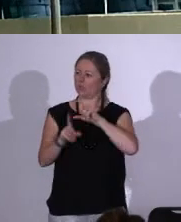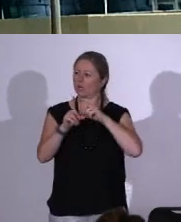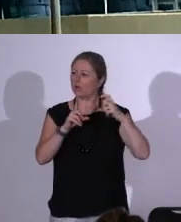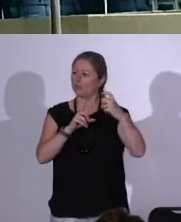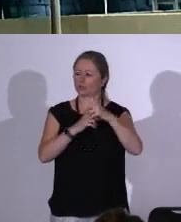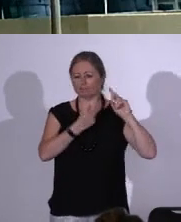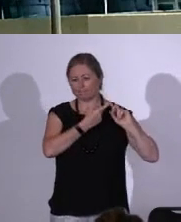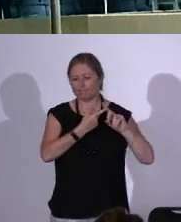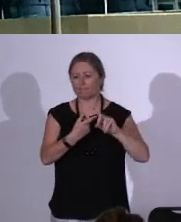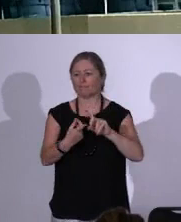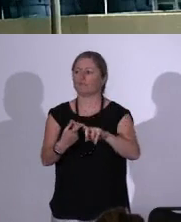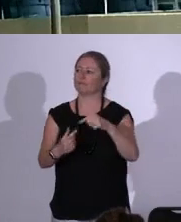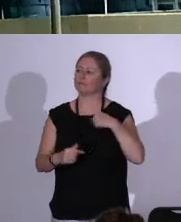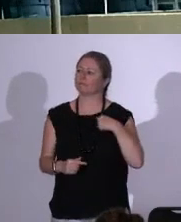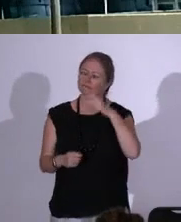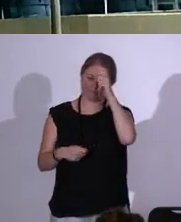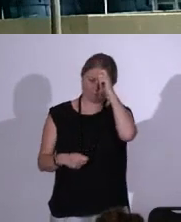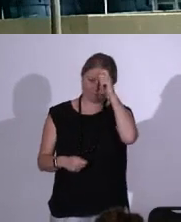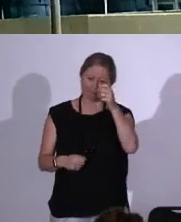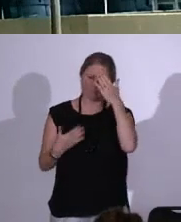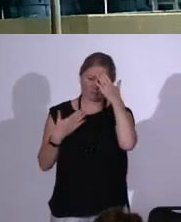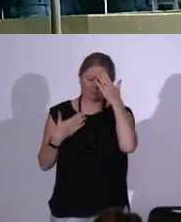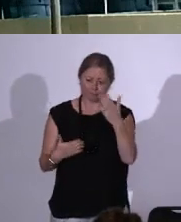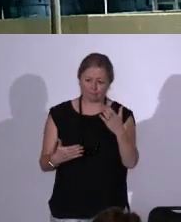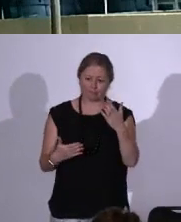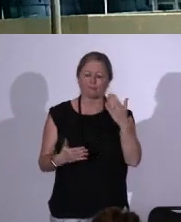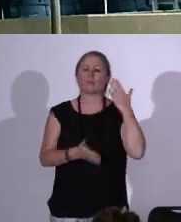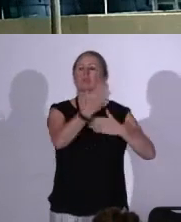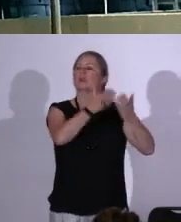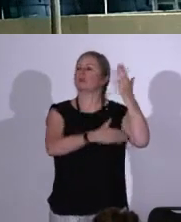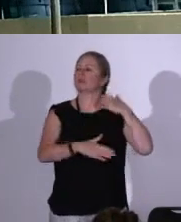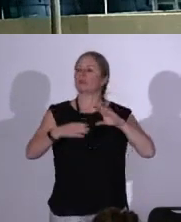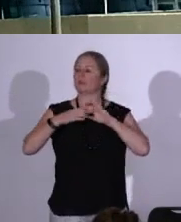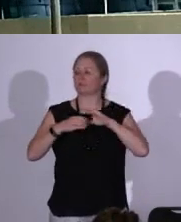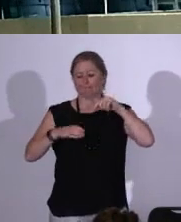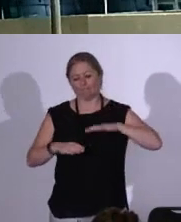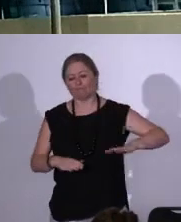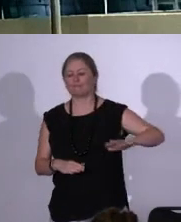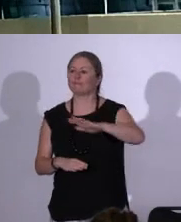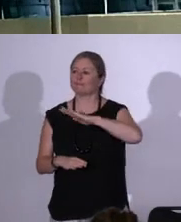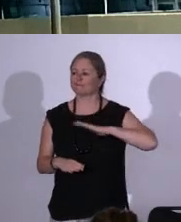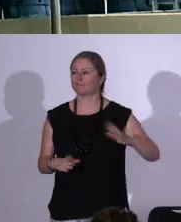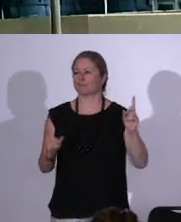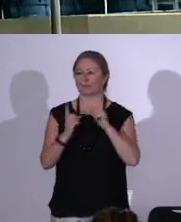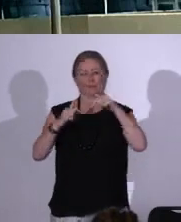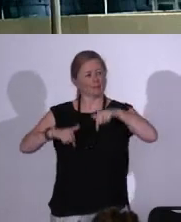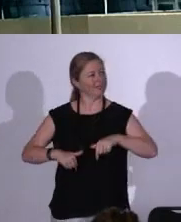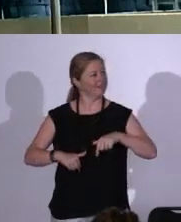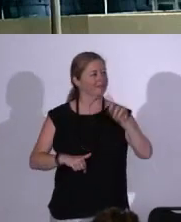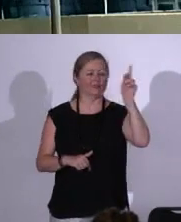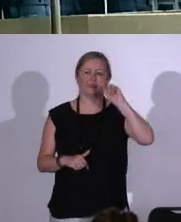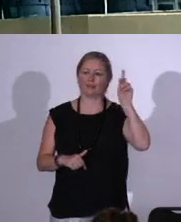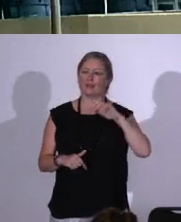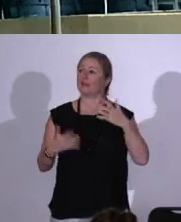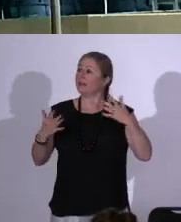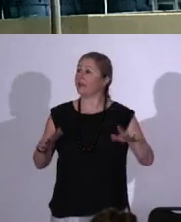And with that, I'd like to acknowledge and pay my respects to the traditional custodians of the land on which we are meeting on and anyone